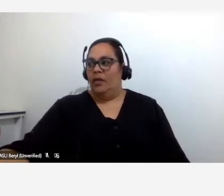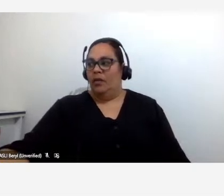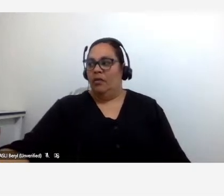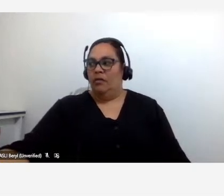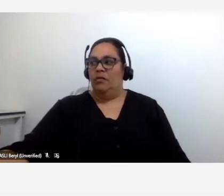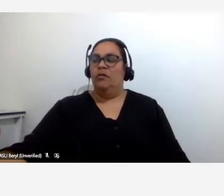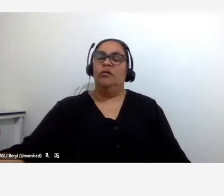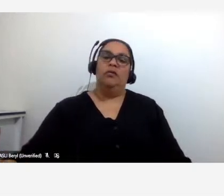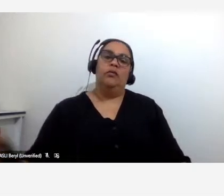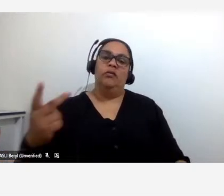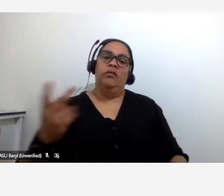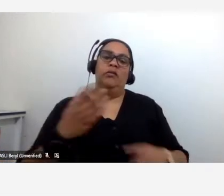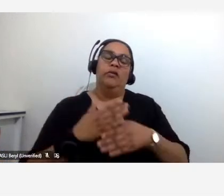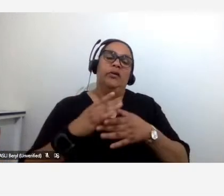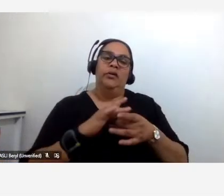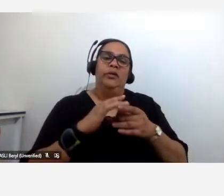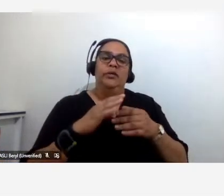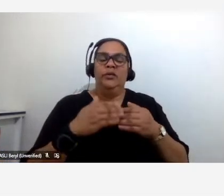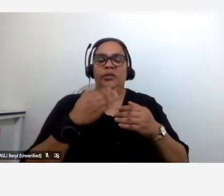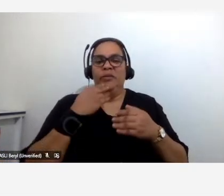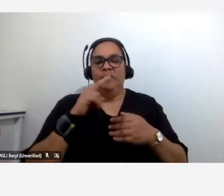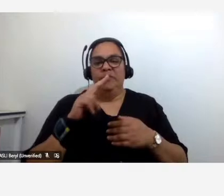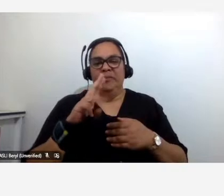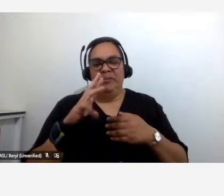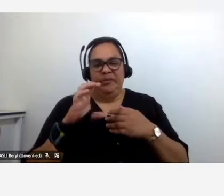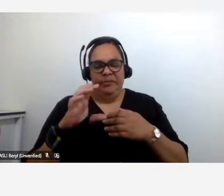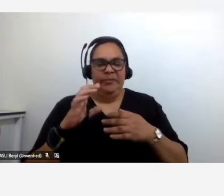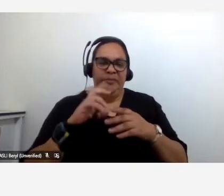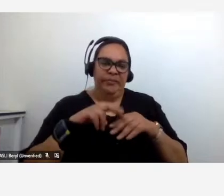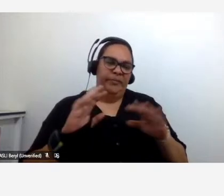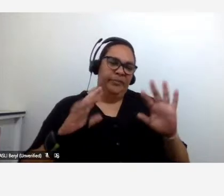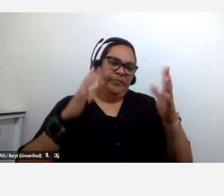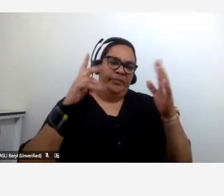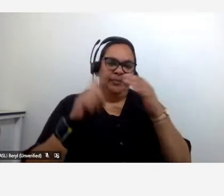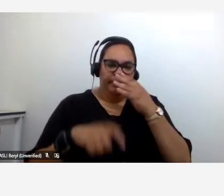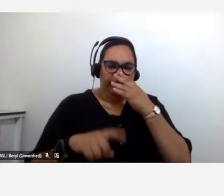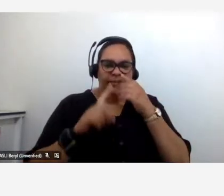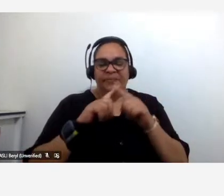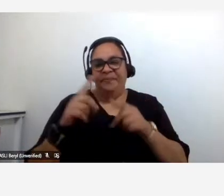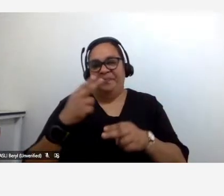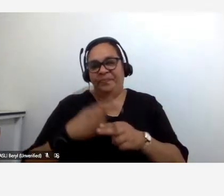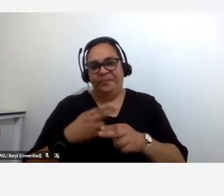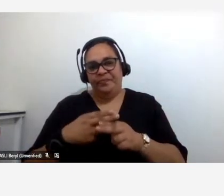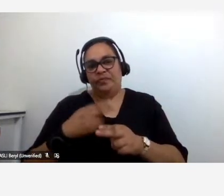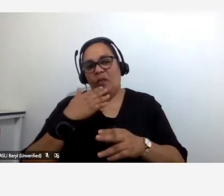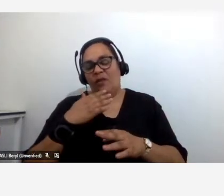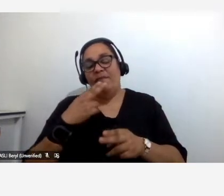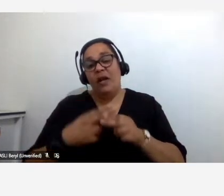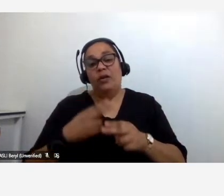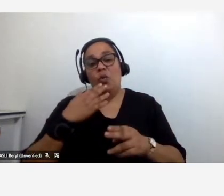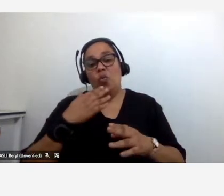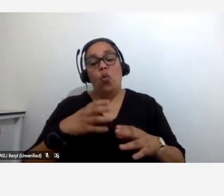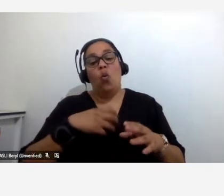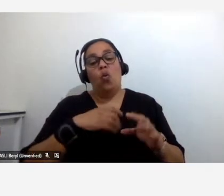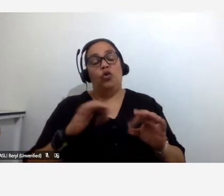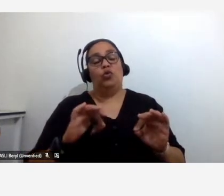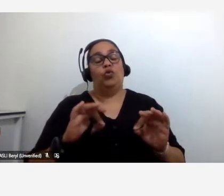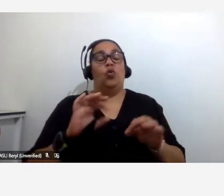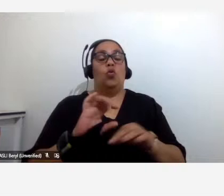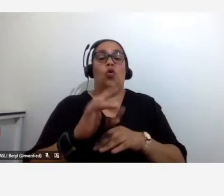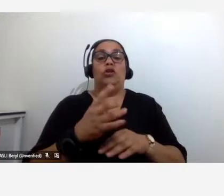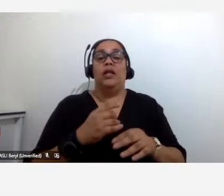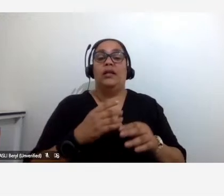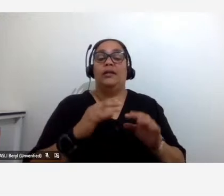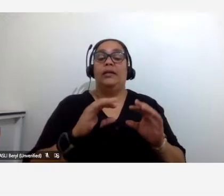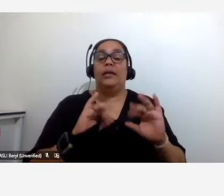of course, the collaboration work with UWC should be commended. But finally, who owns these consulting companies except UWC?